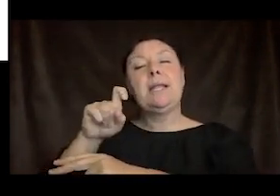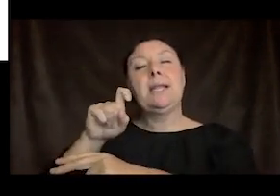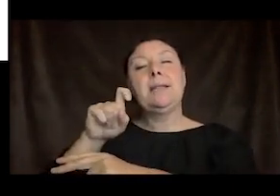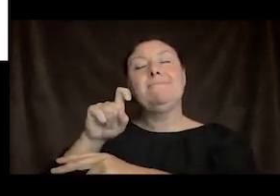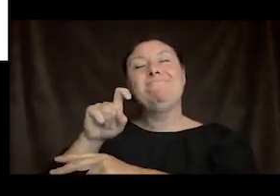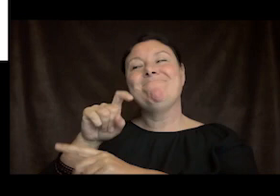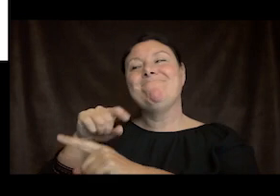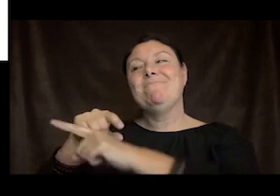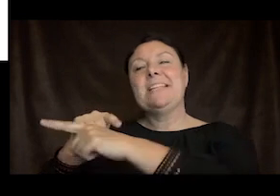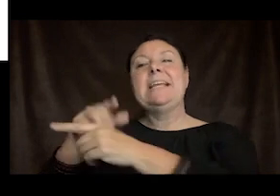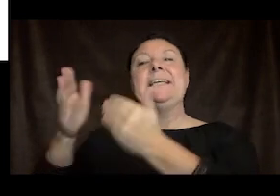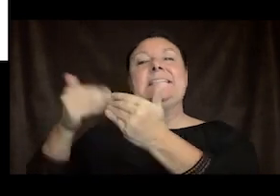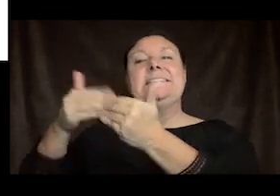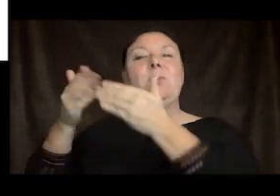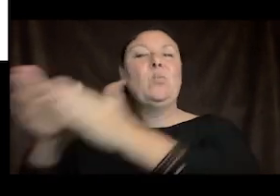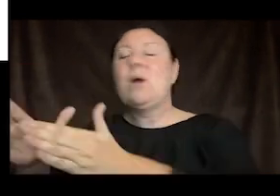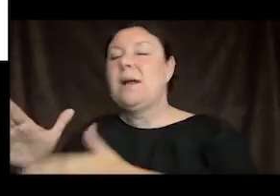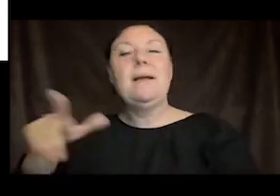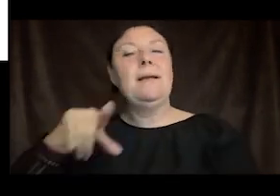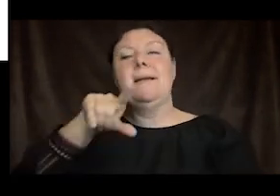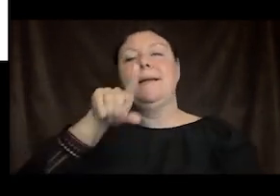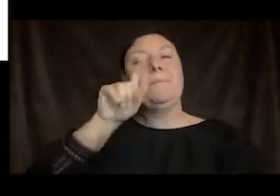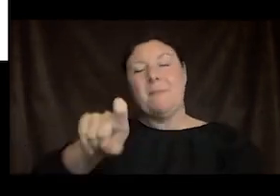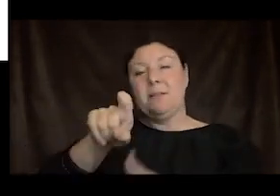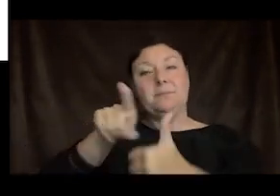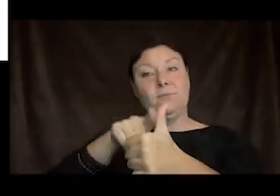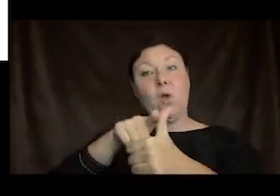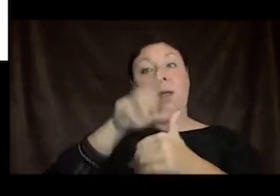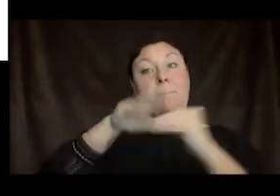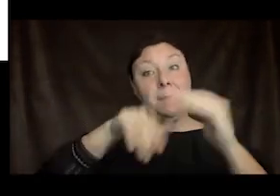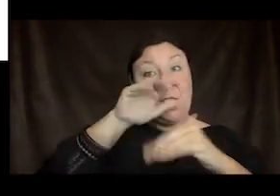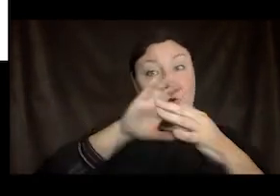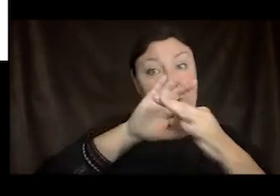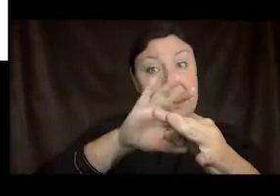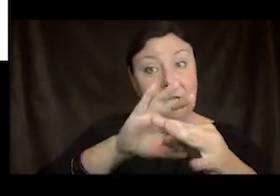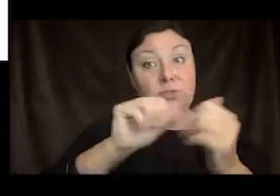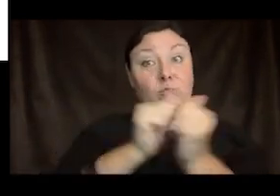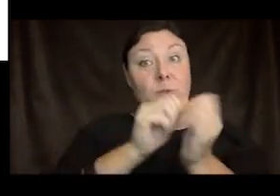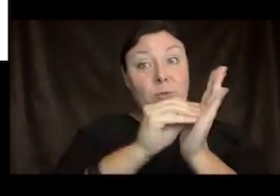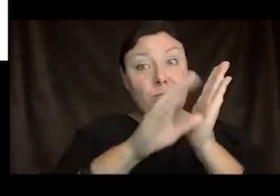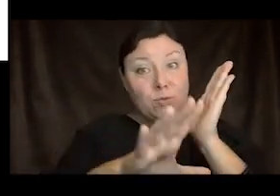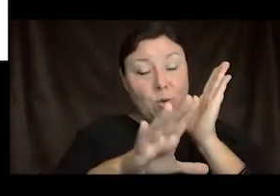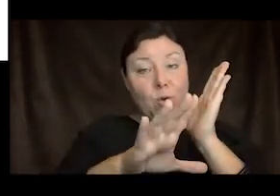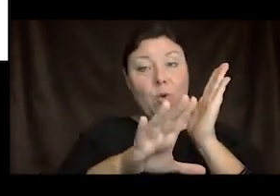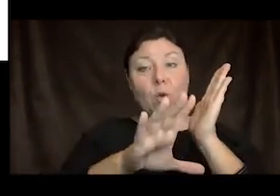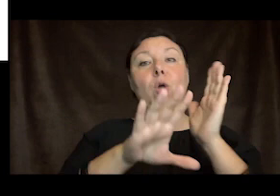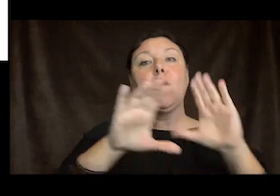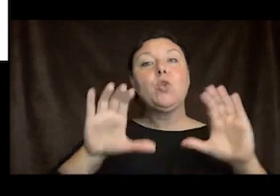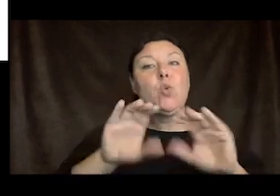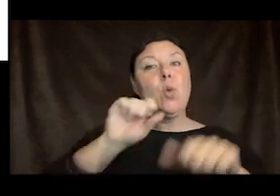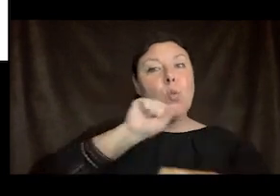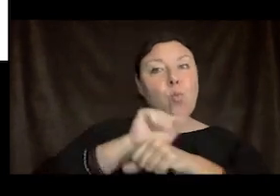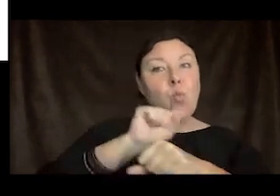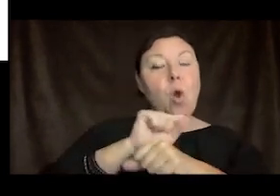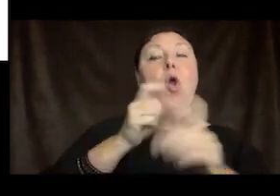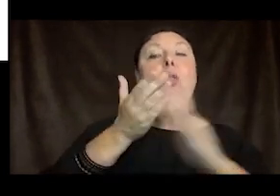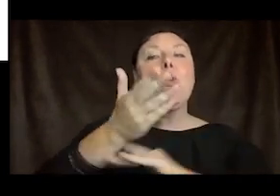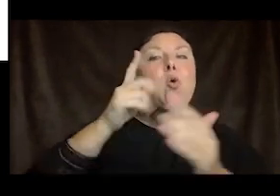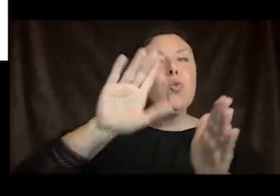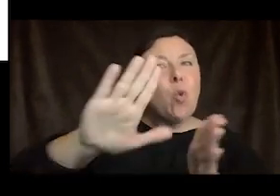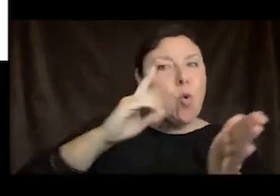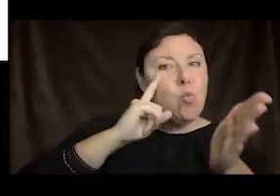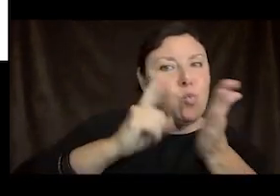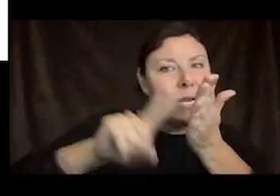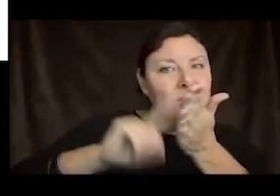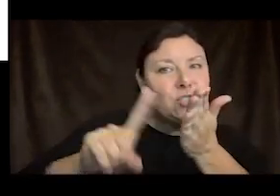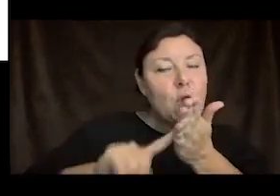first. I think that if you build the relationships with your students, you do the work around doing your research and